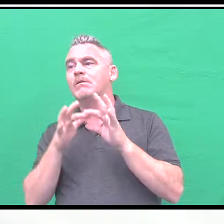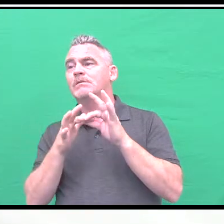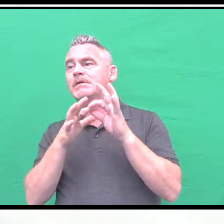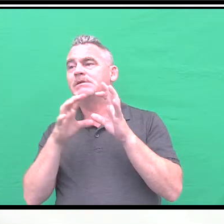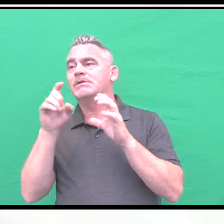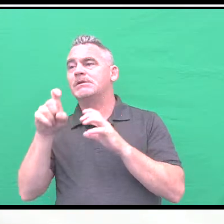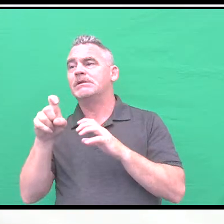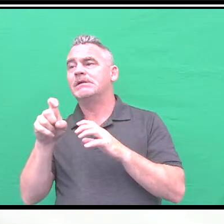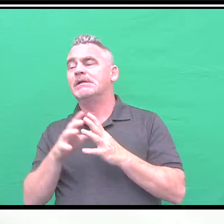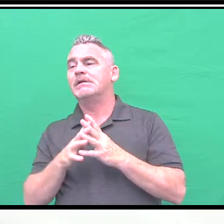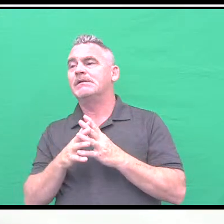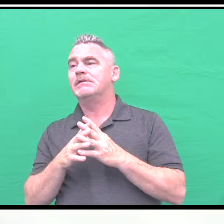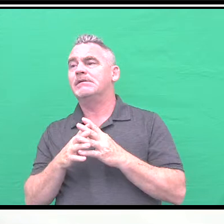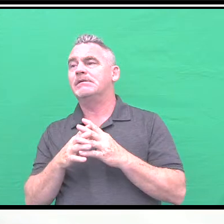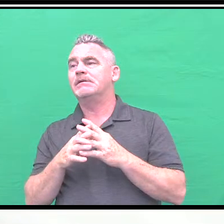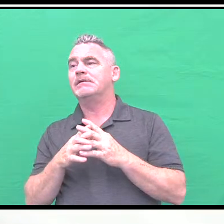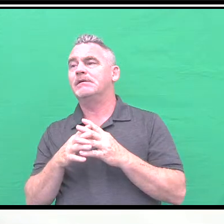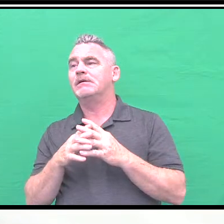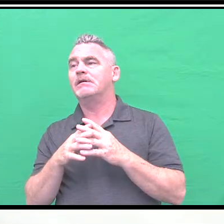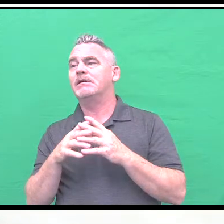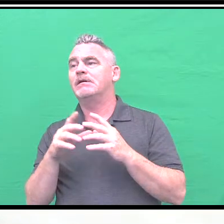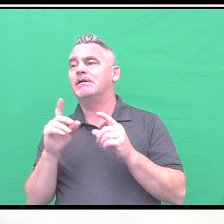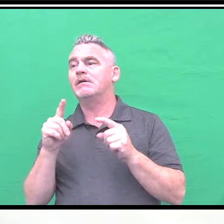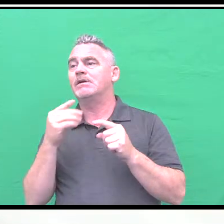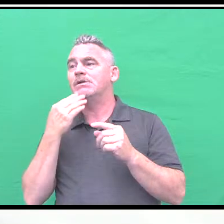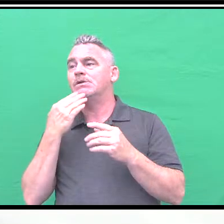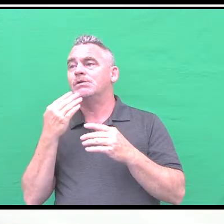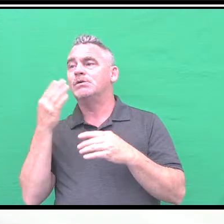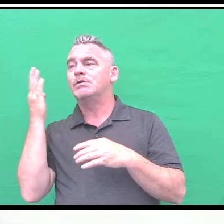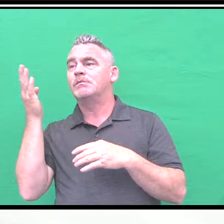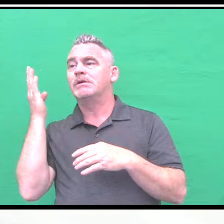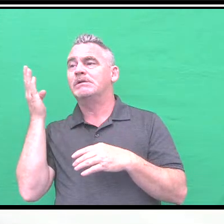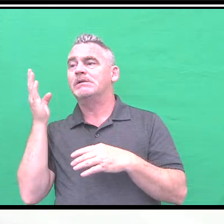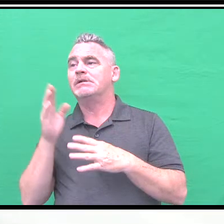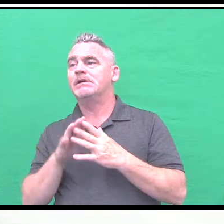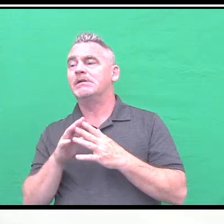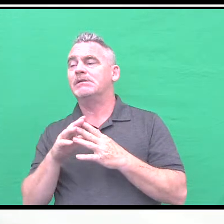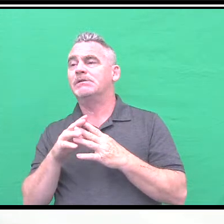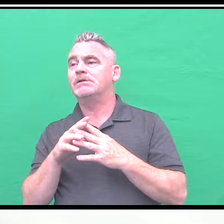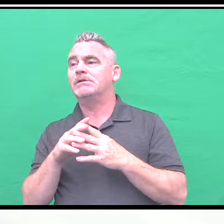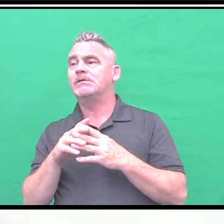I attended was a good presentation and explanation